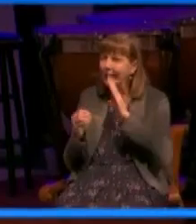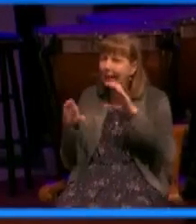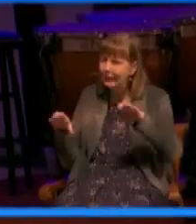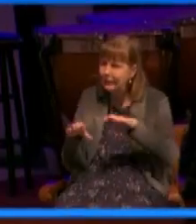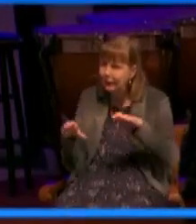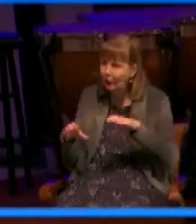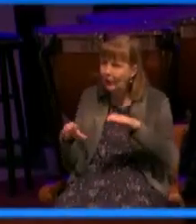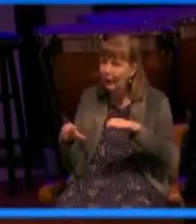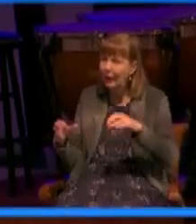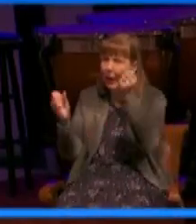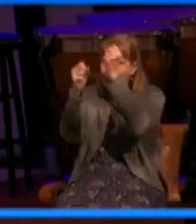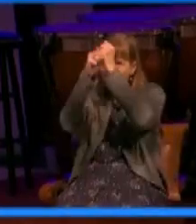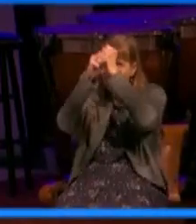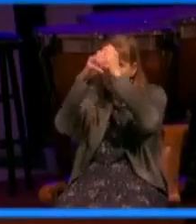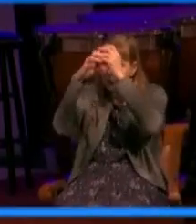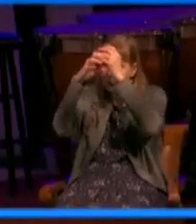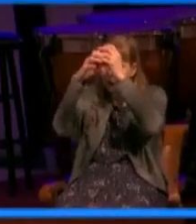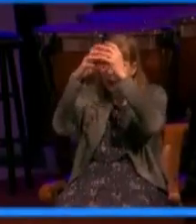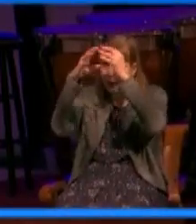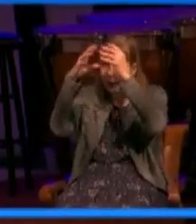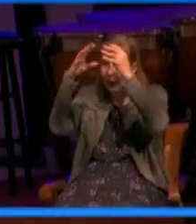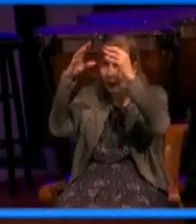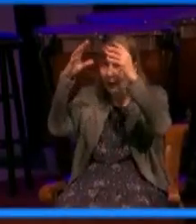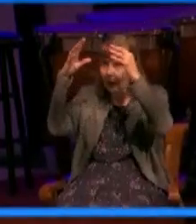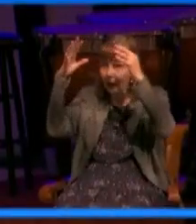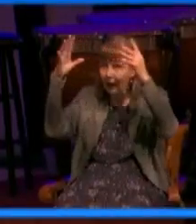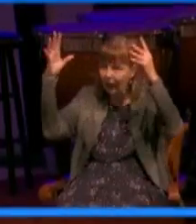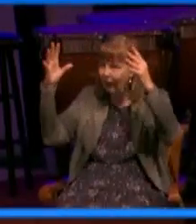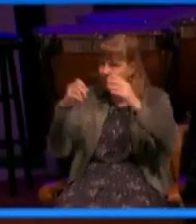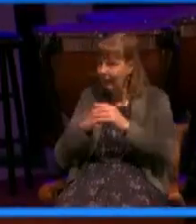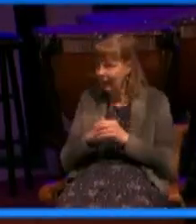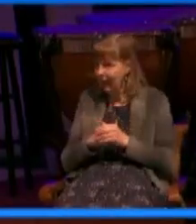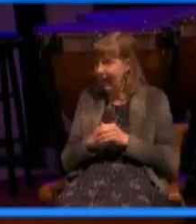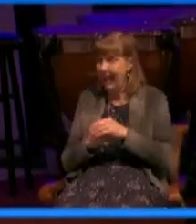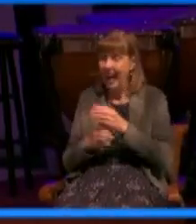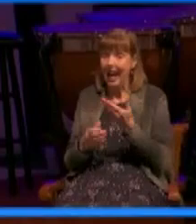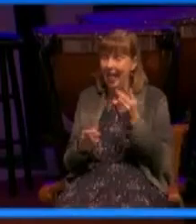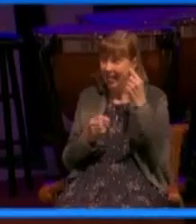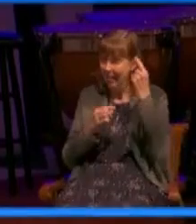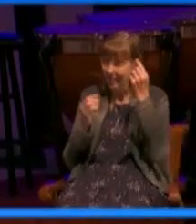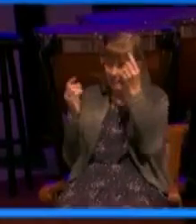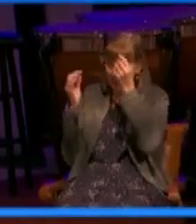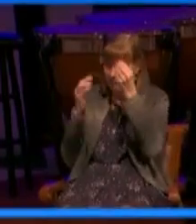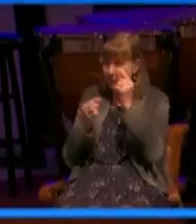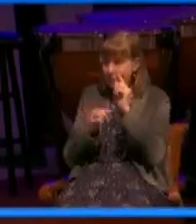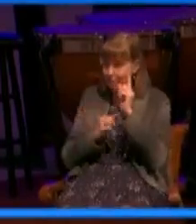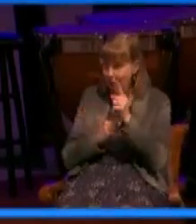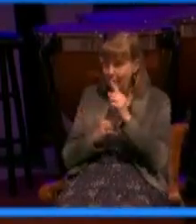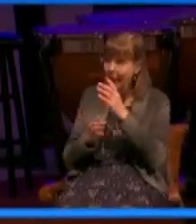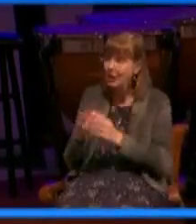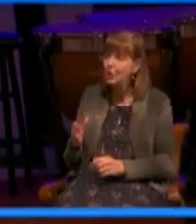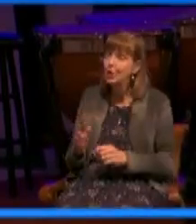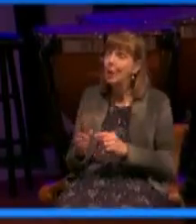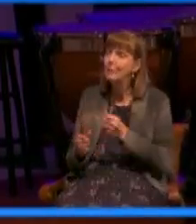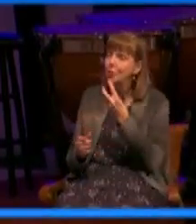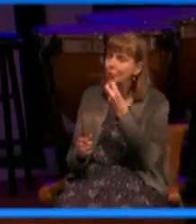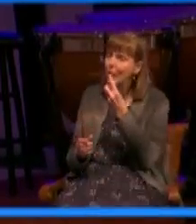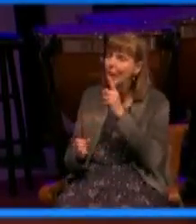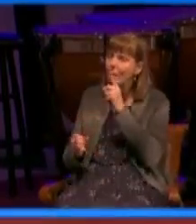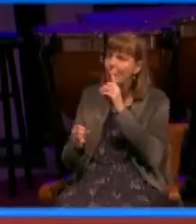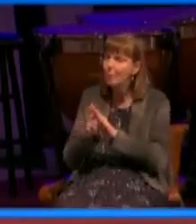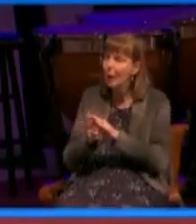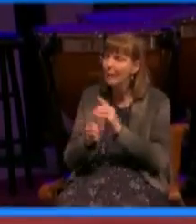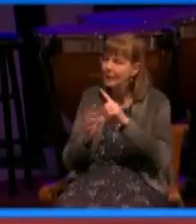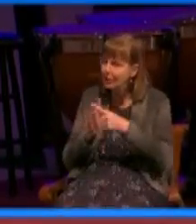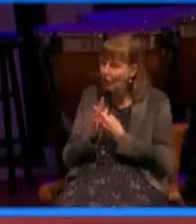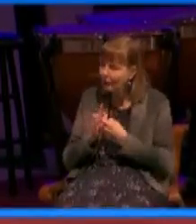of what's happening. Just think about it for a moment. In chapter 12, where the promise first starts, he looks at Abraham and he says, I'm going to give you the land that you